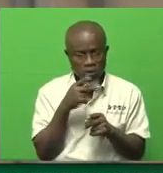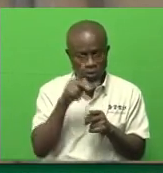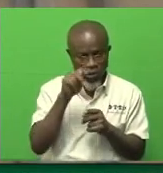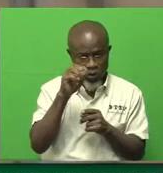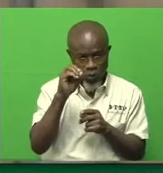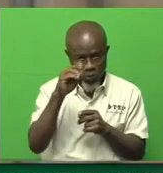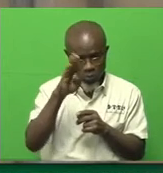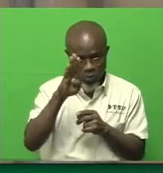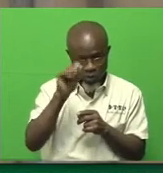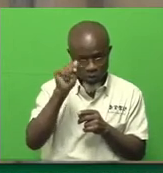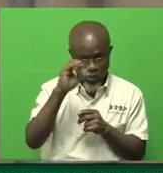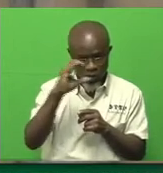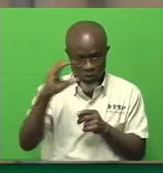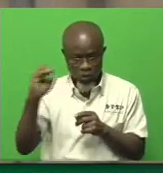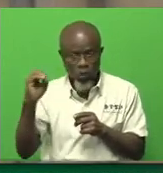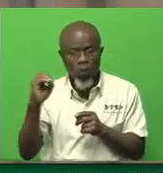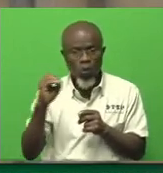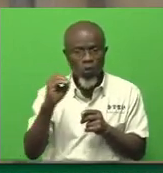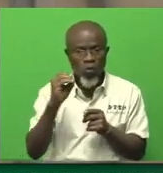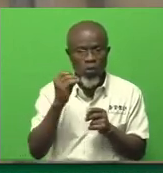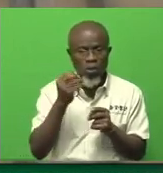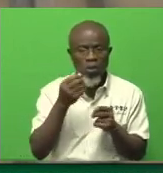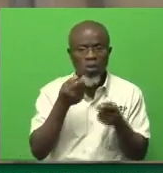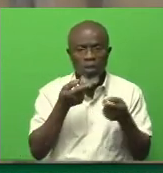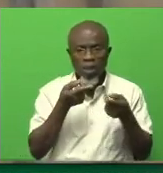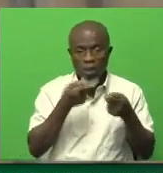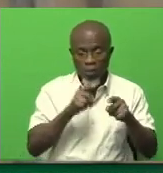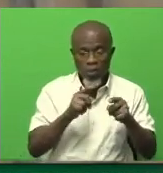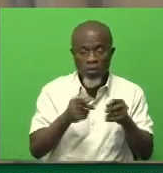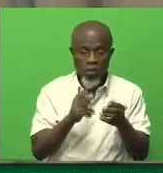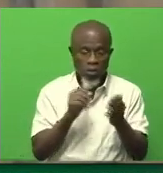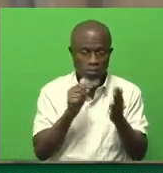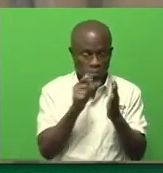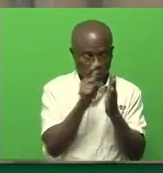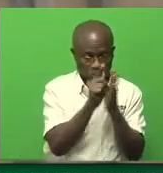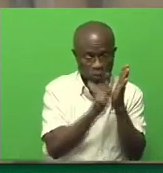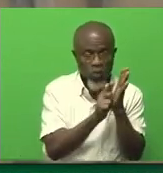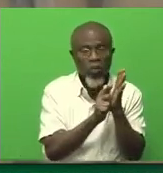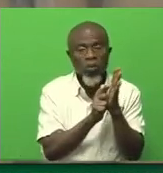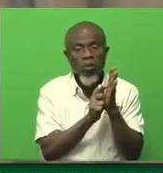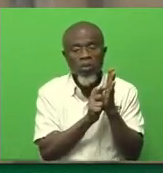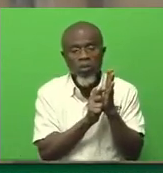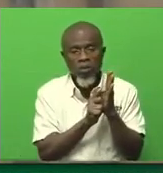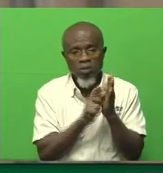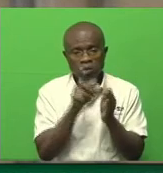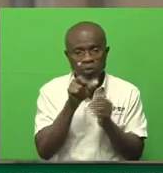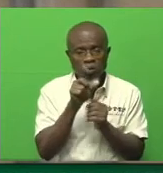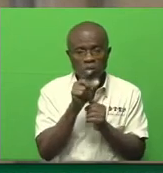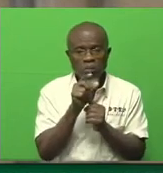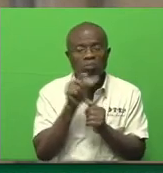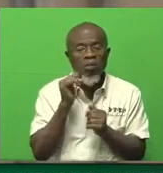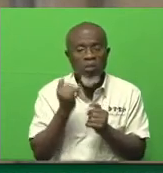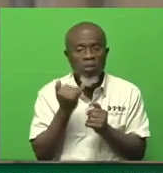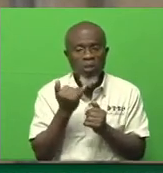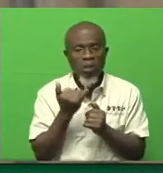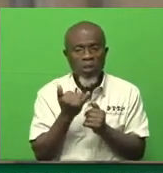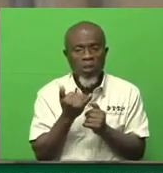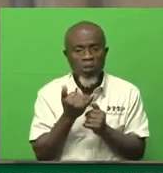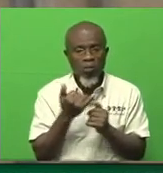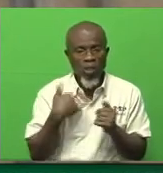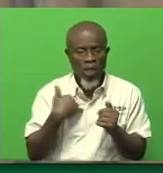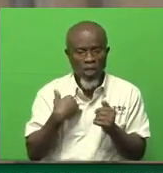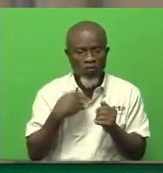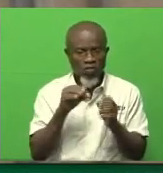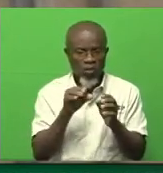which took effect from September 26th we now join 112 countries that have graphic warnings